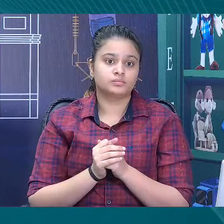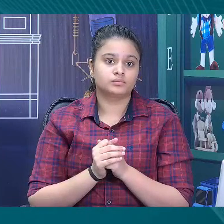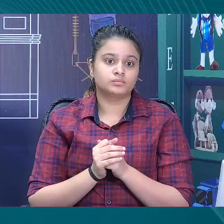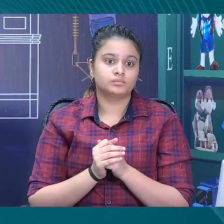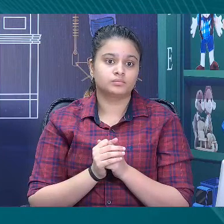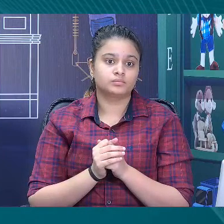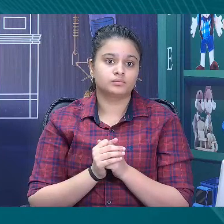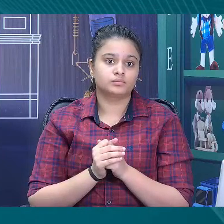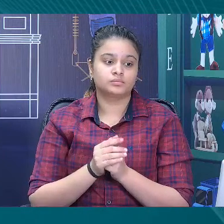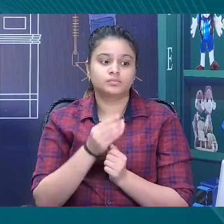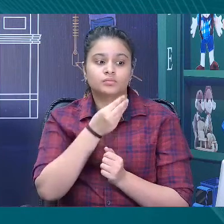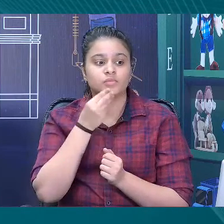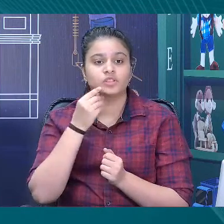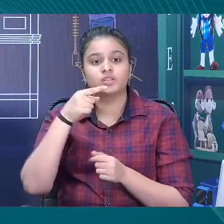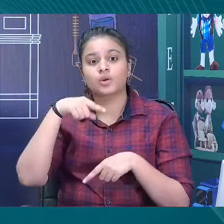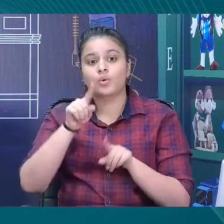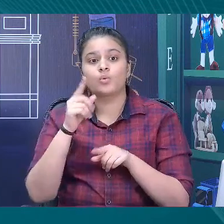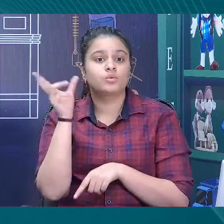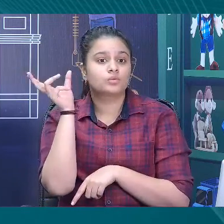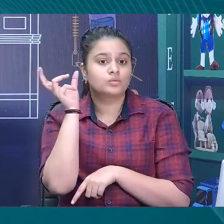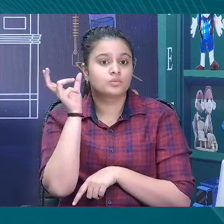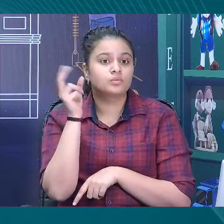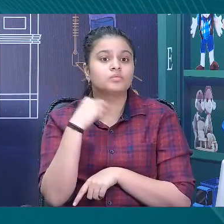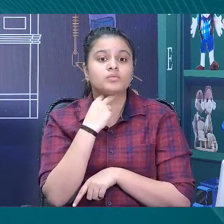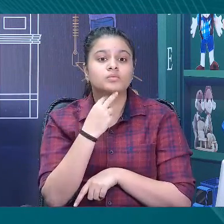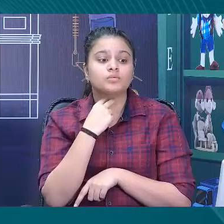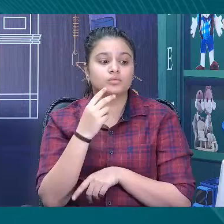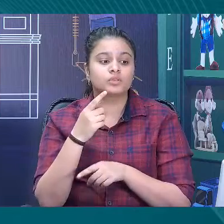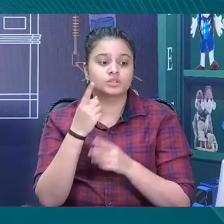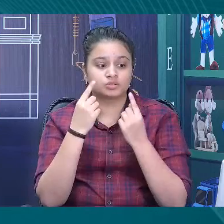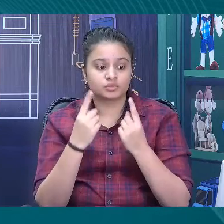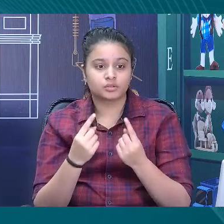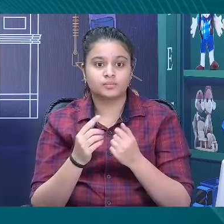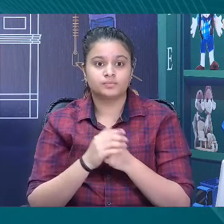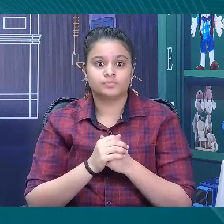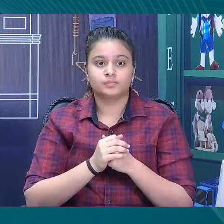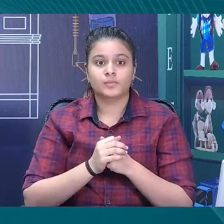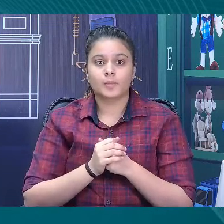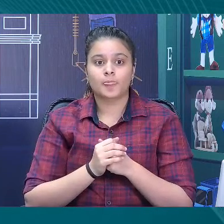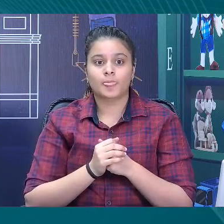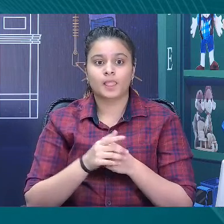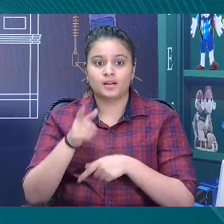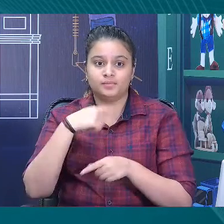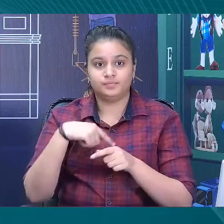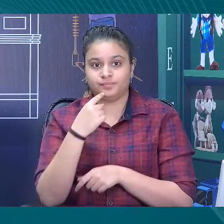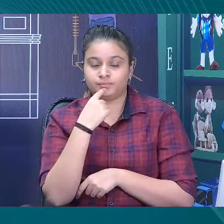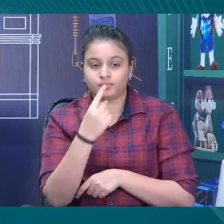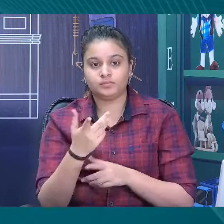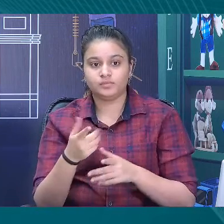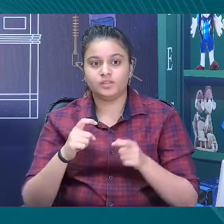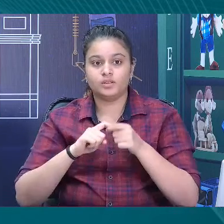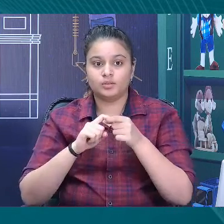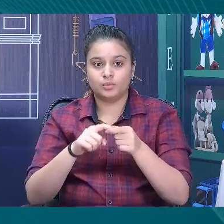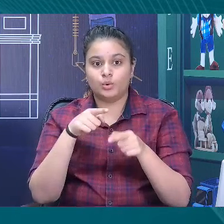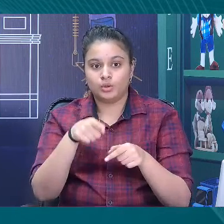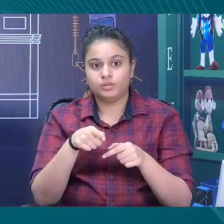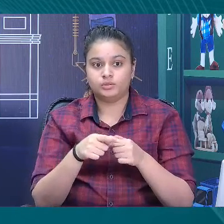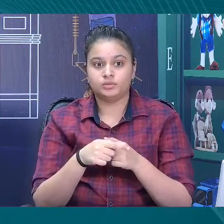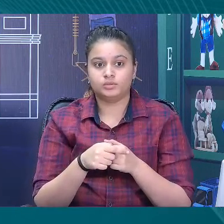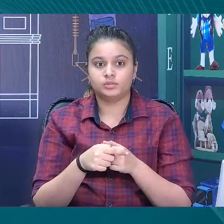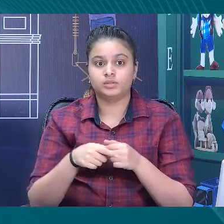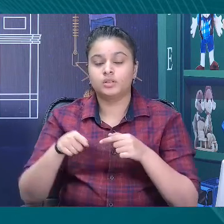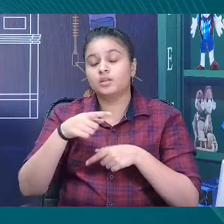Ma'am, please check your audio a bit. And yes, since I was you know, talking about this question, that